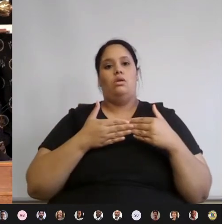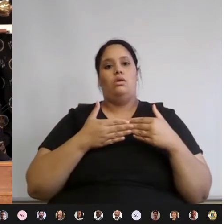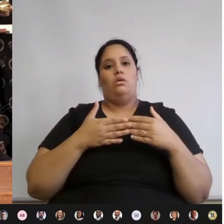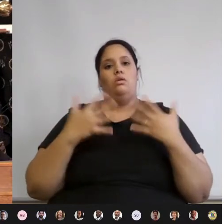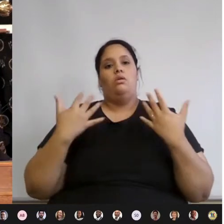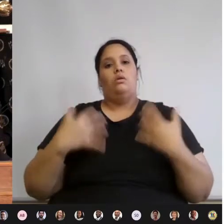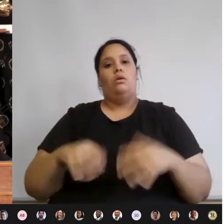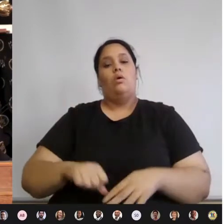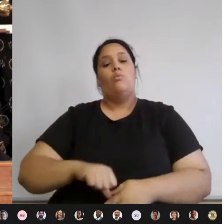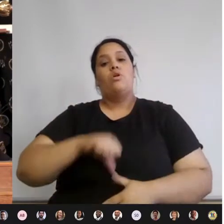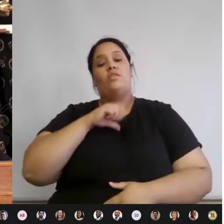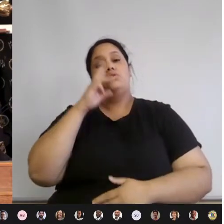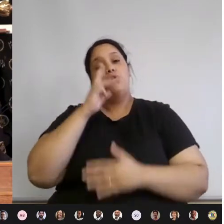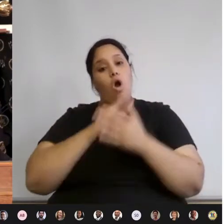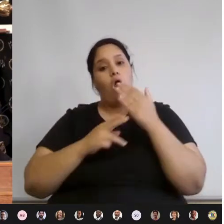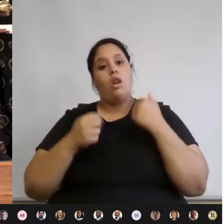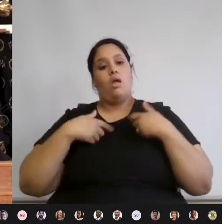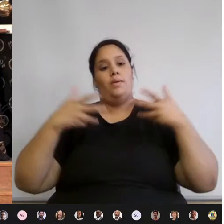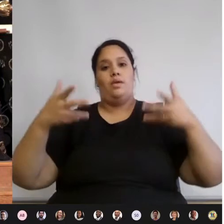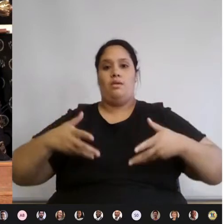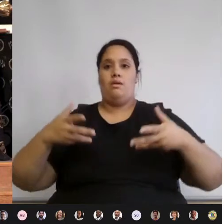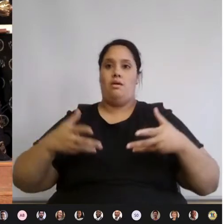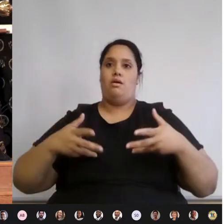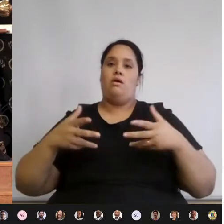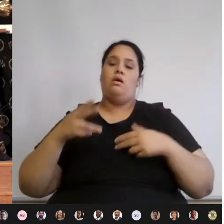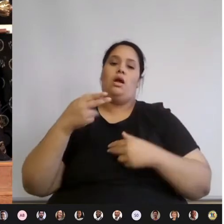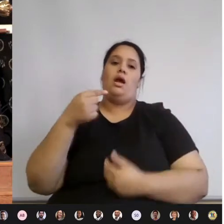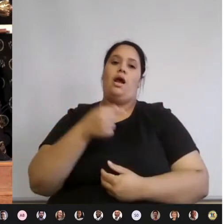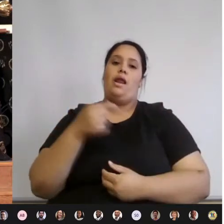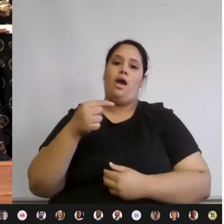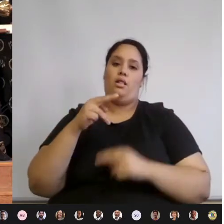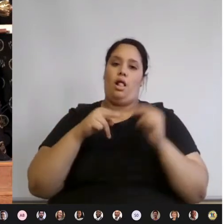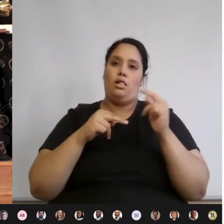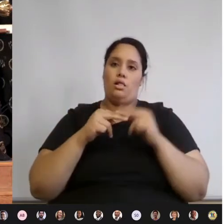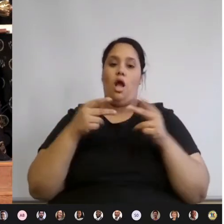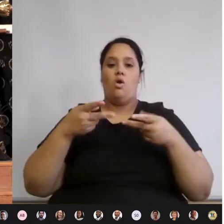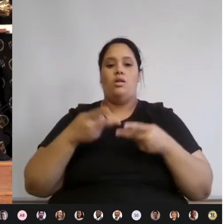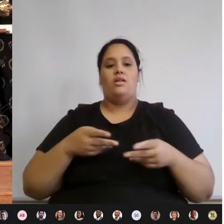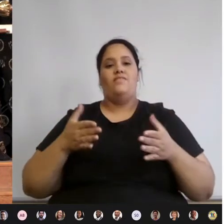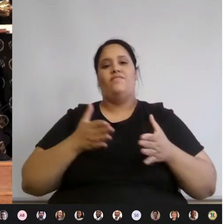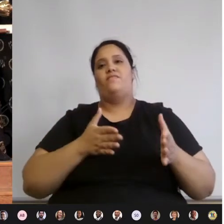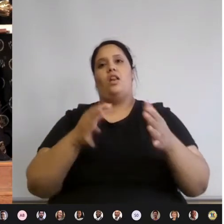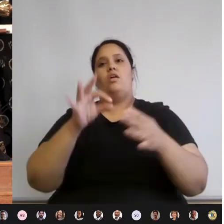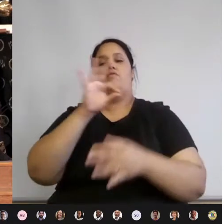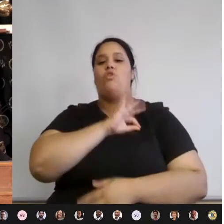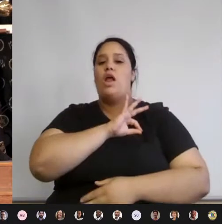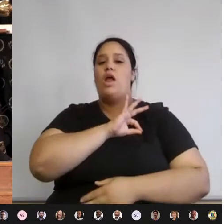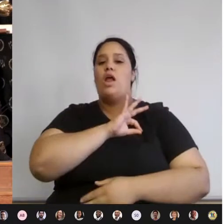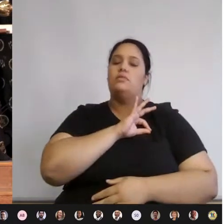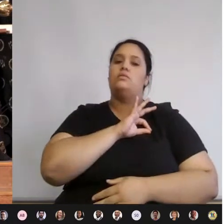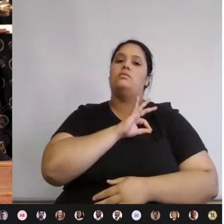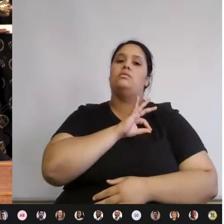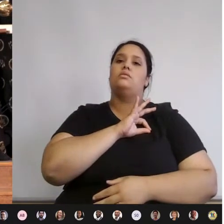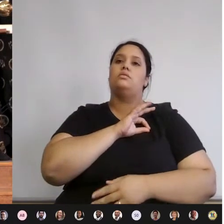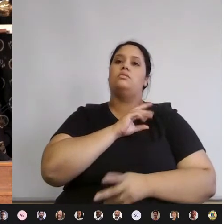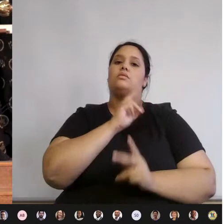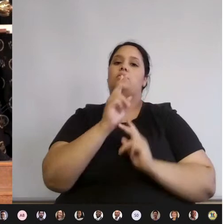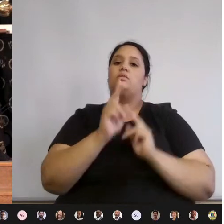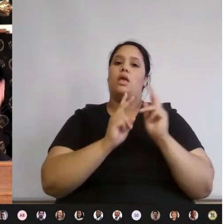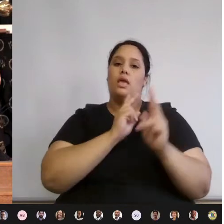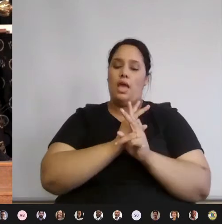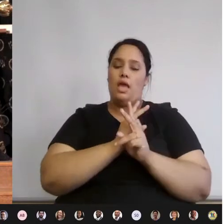and an honor to be able to be here in Genadendal, in this Valley of Grace, to once again put